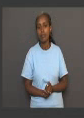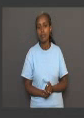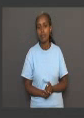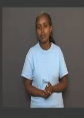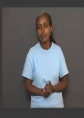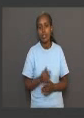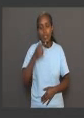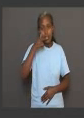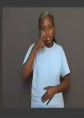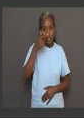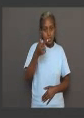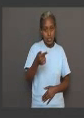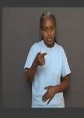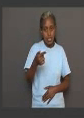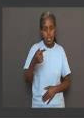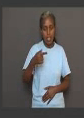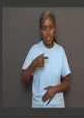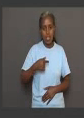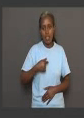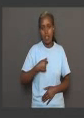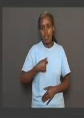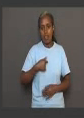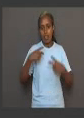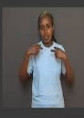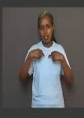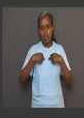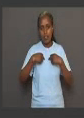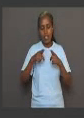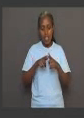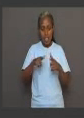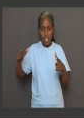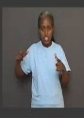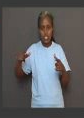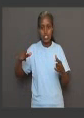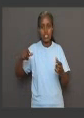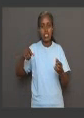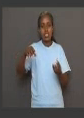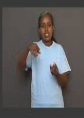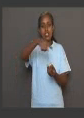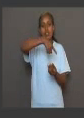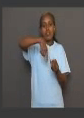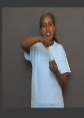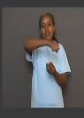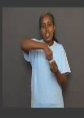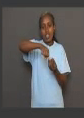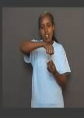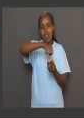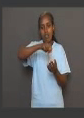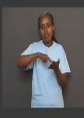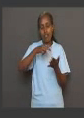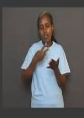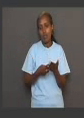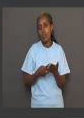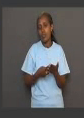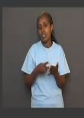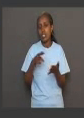Let us say that I have a large spherical bowl of water. The